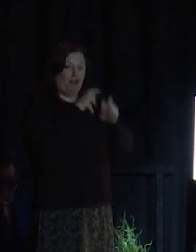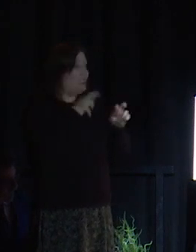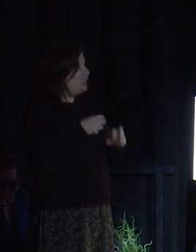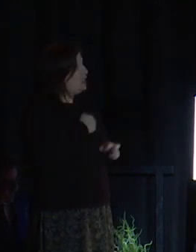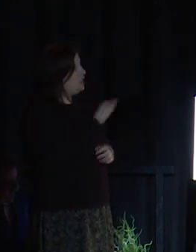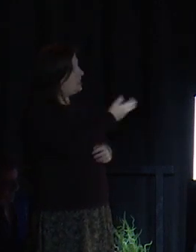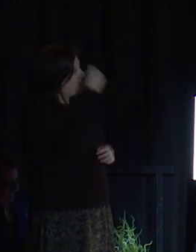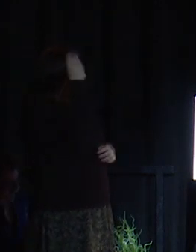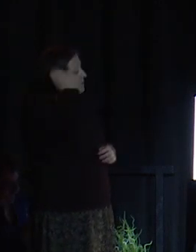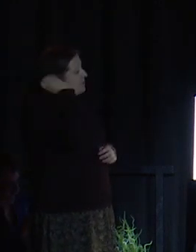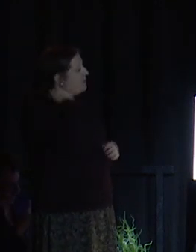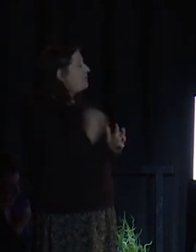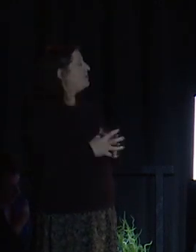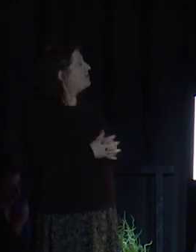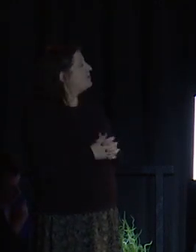research.